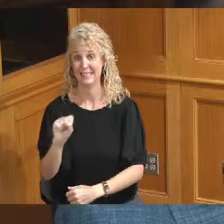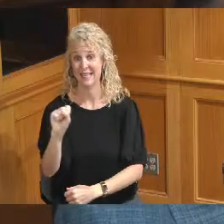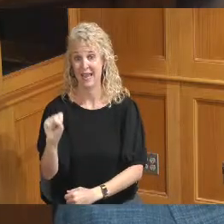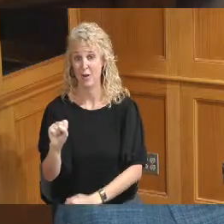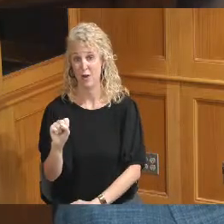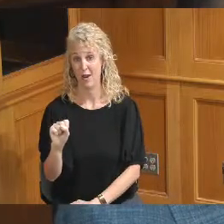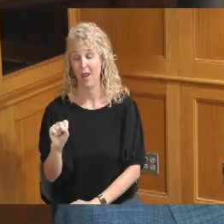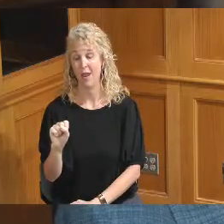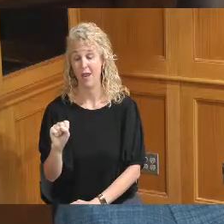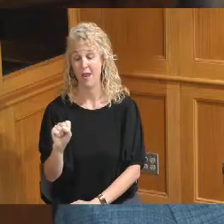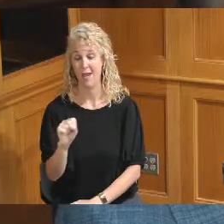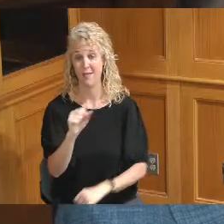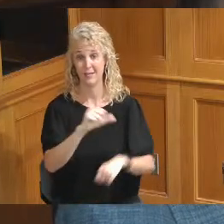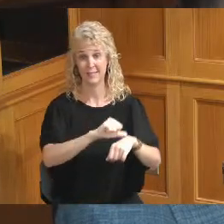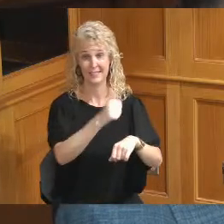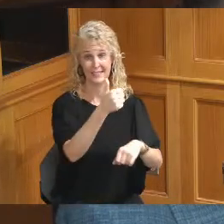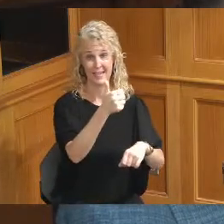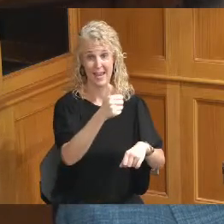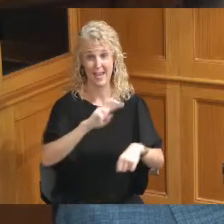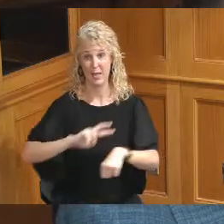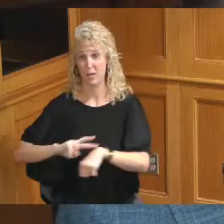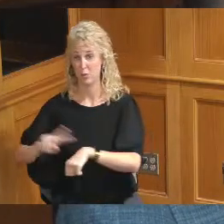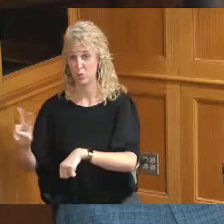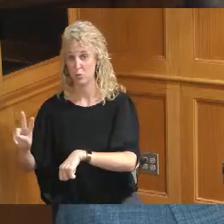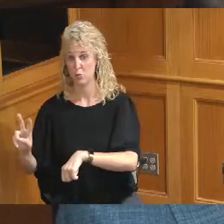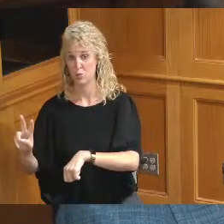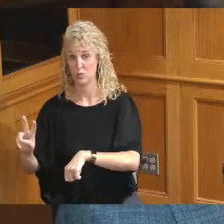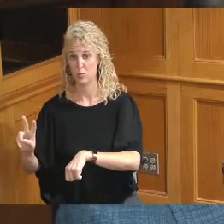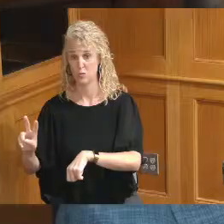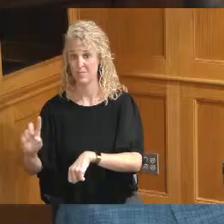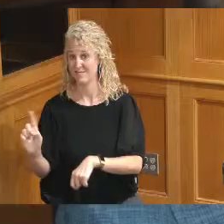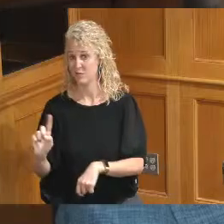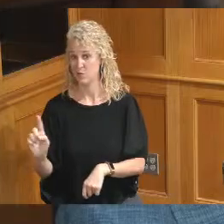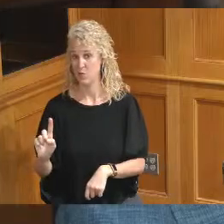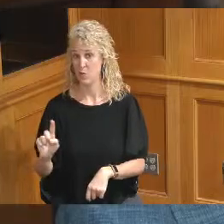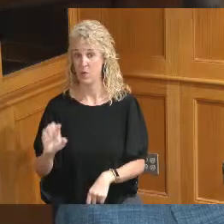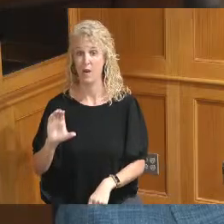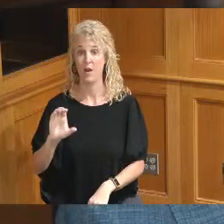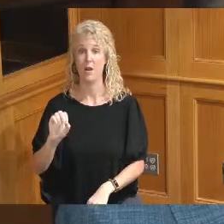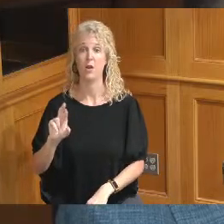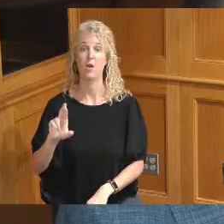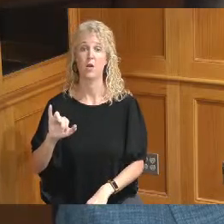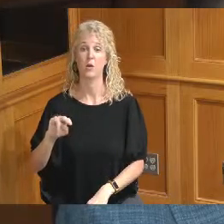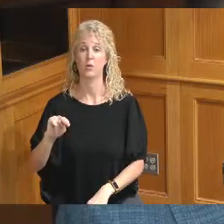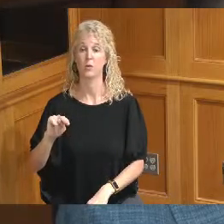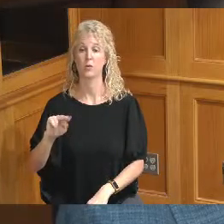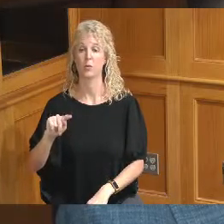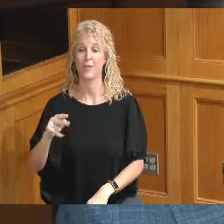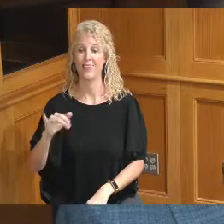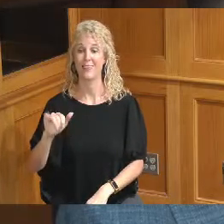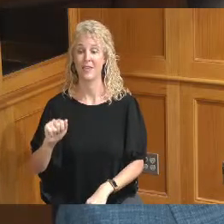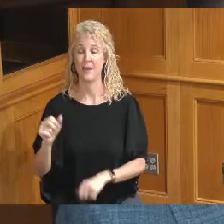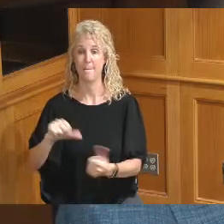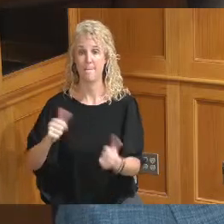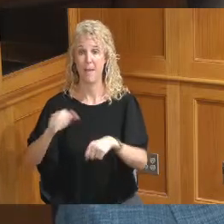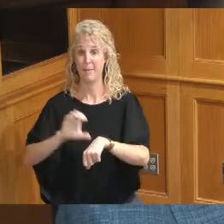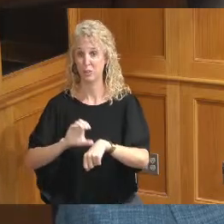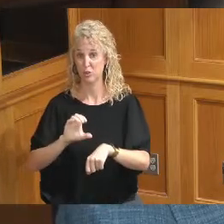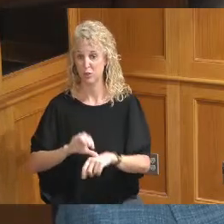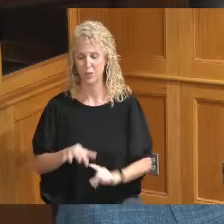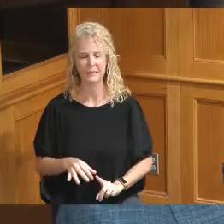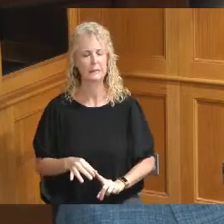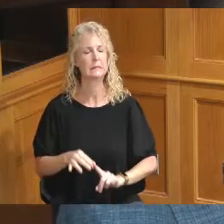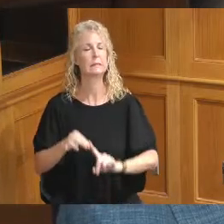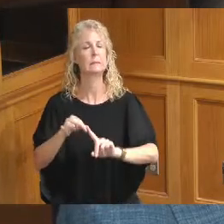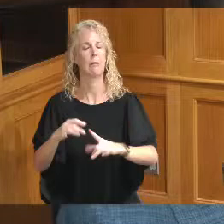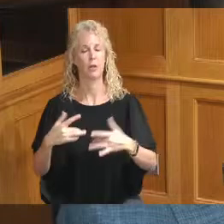28th, from 10 a.m. to 2 p.m. We'll be on the lot of Corinthian Baptist Church. This is one of the special 513